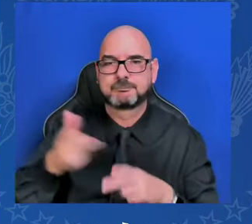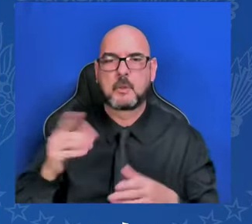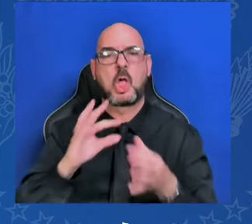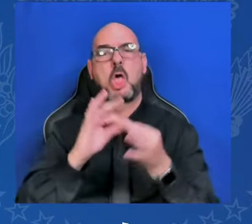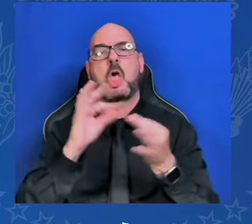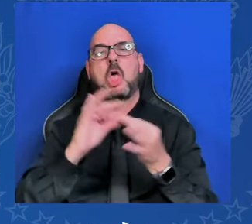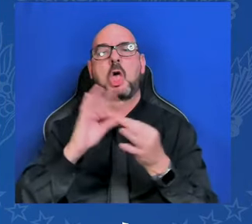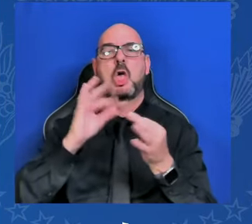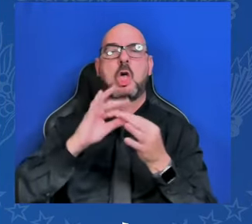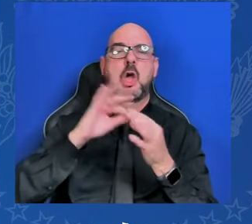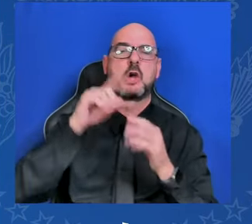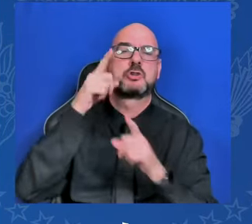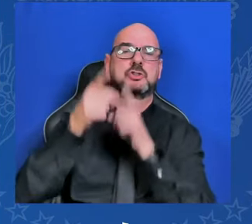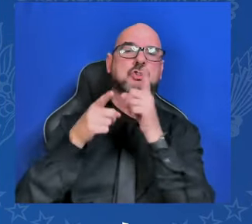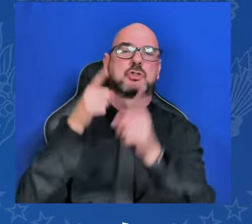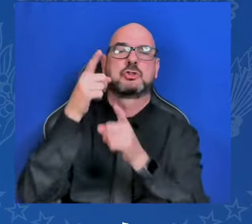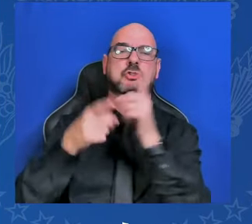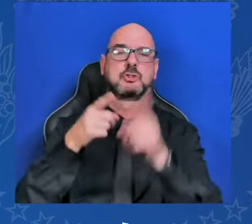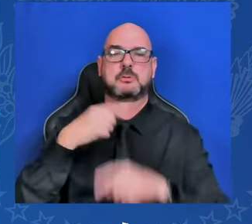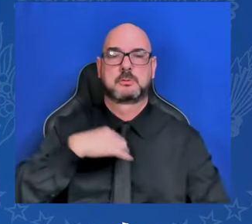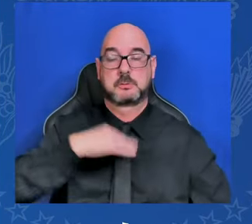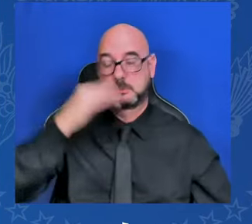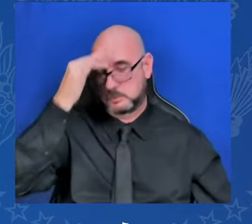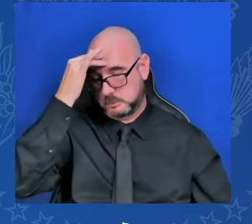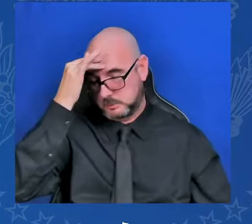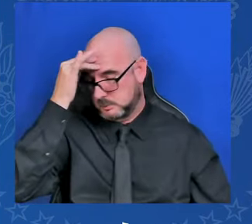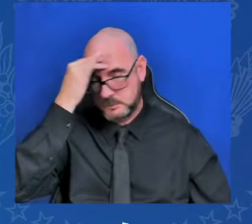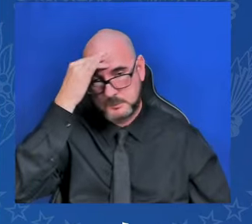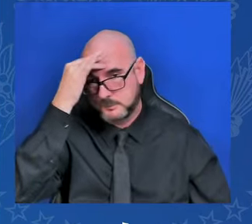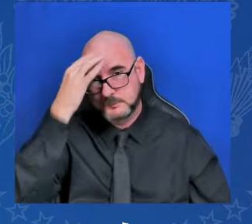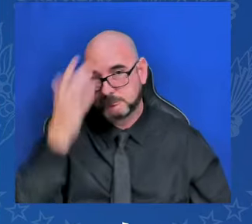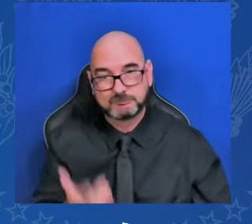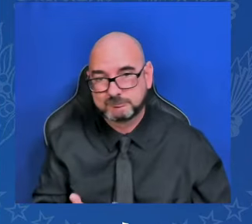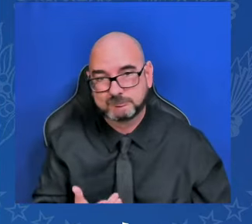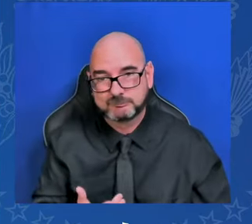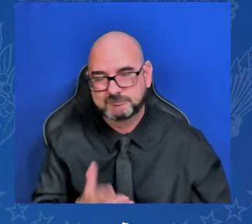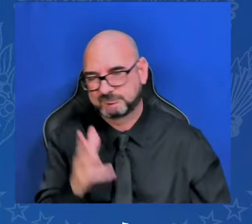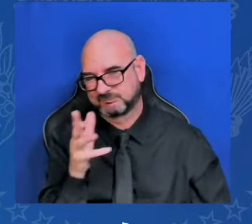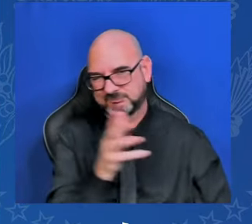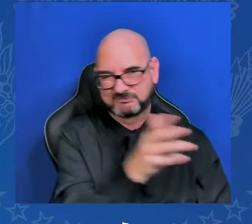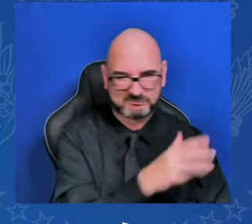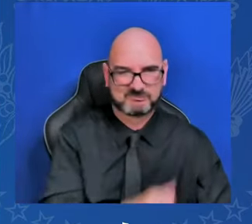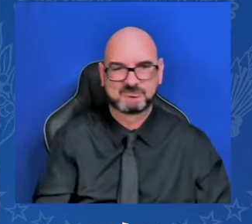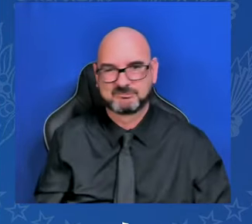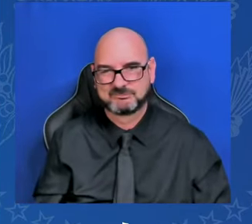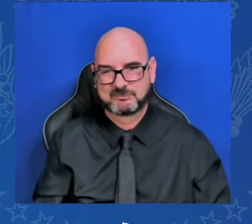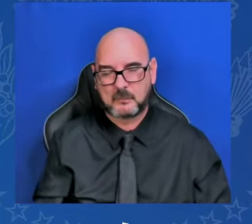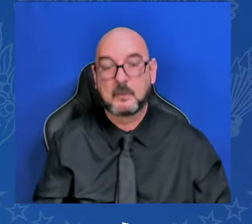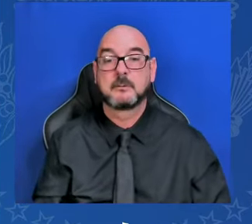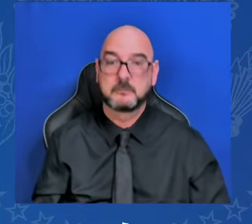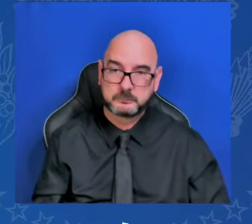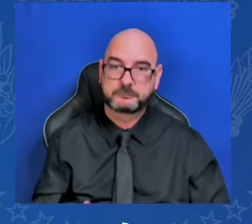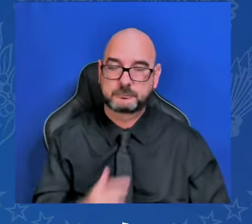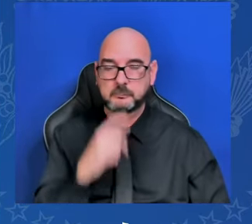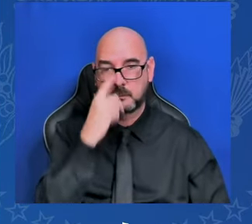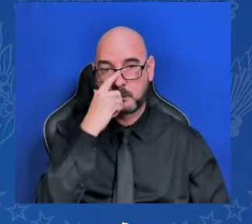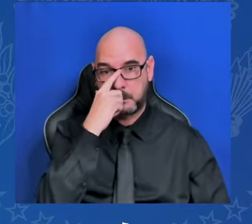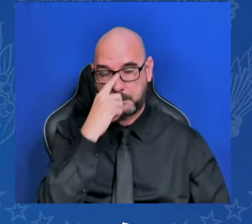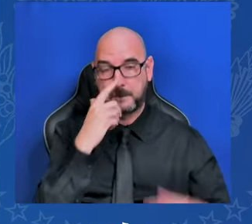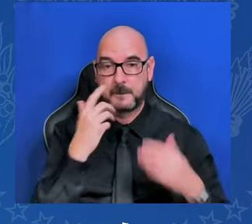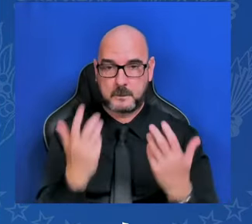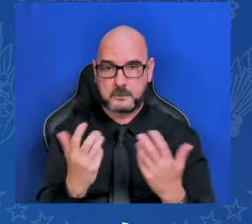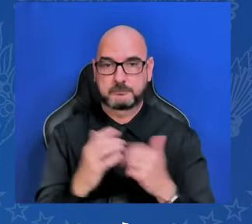Oh, God, anyway. Look, what happened to a lot of people, particularly in the near Midwest